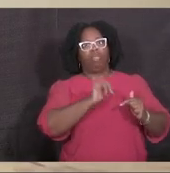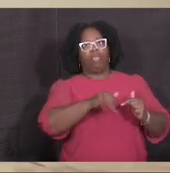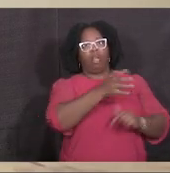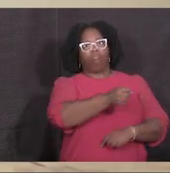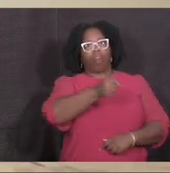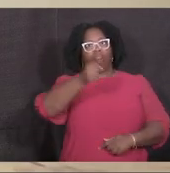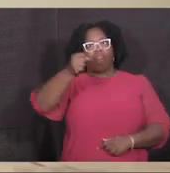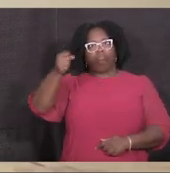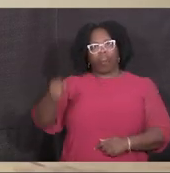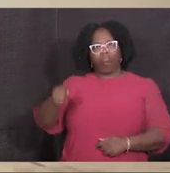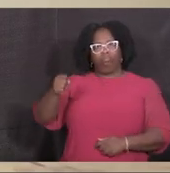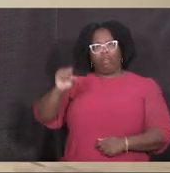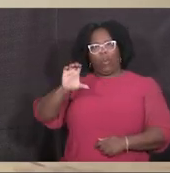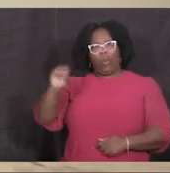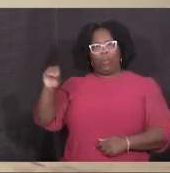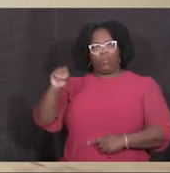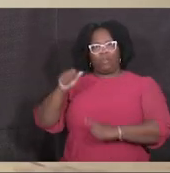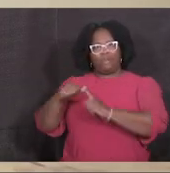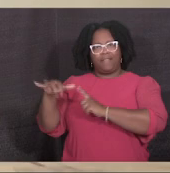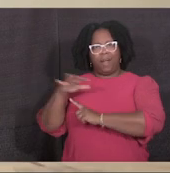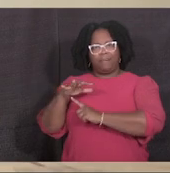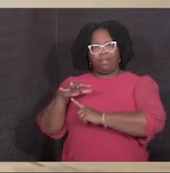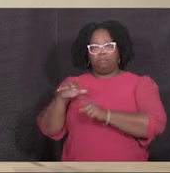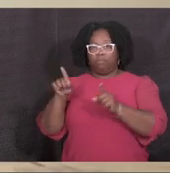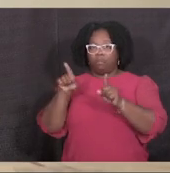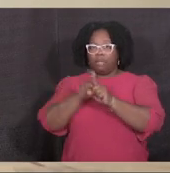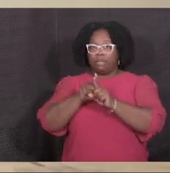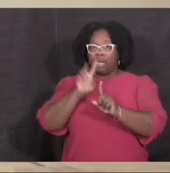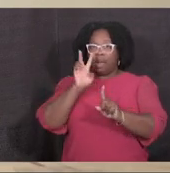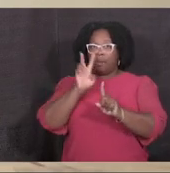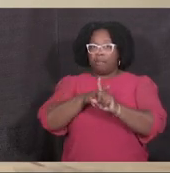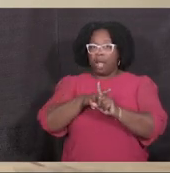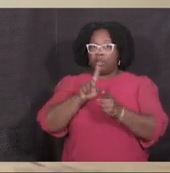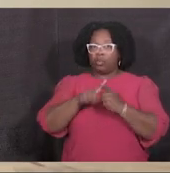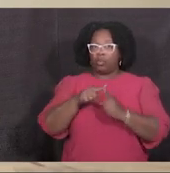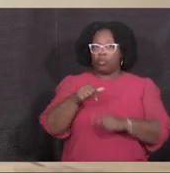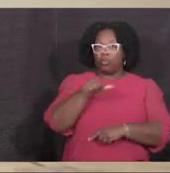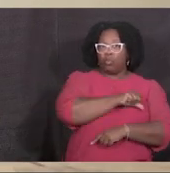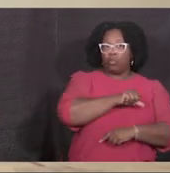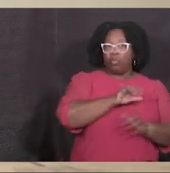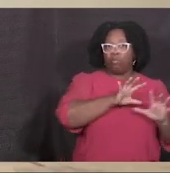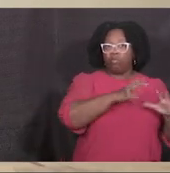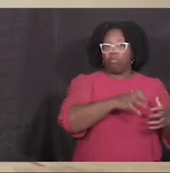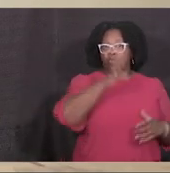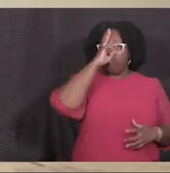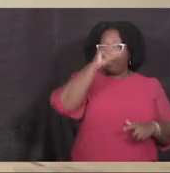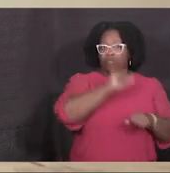you really can't apply that same setup for someone going into a creative job.